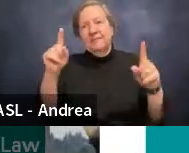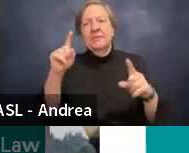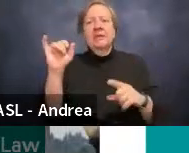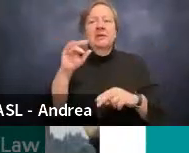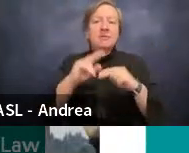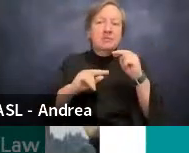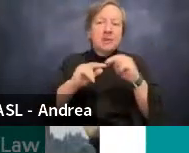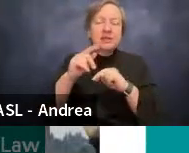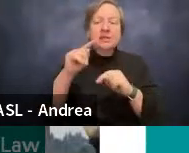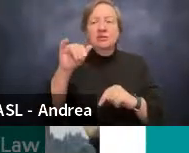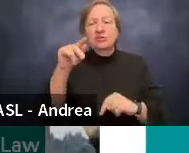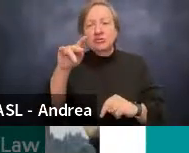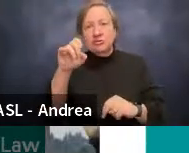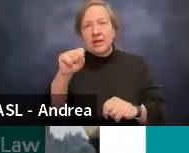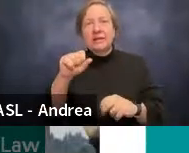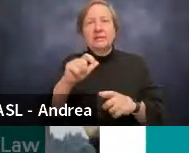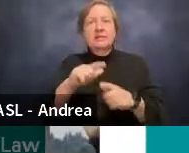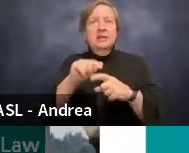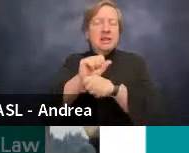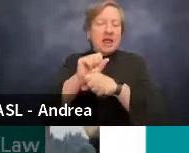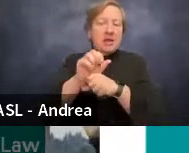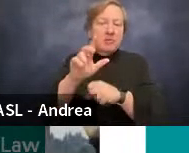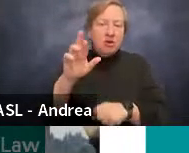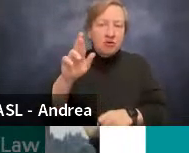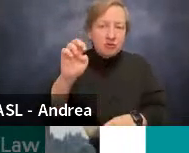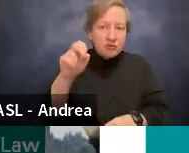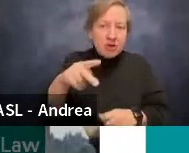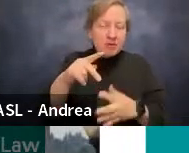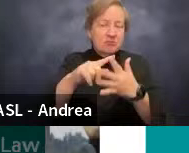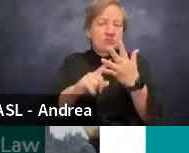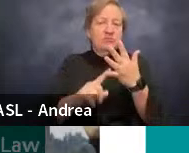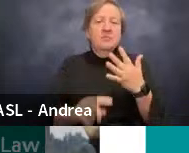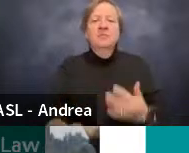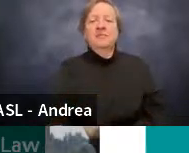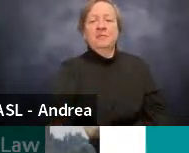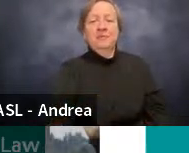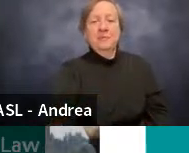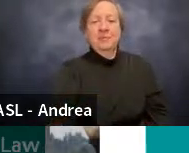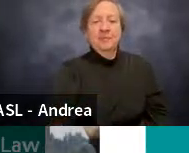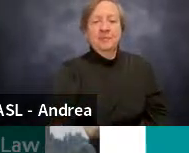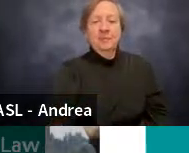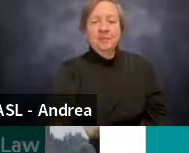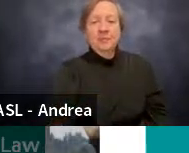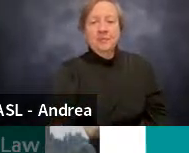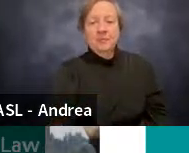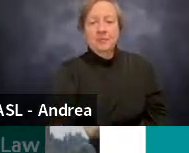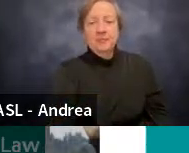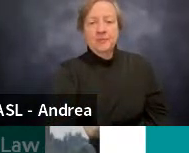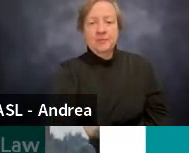trades and labor representatives. So a great overall